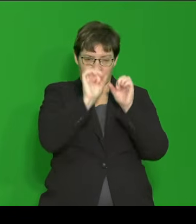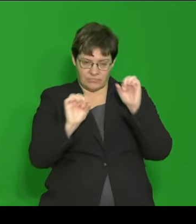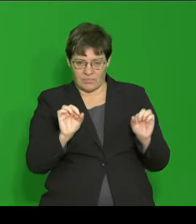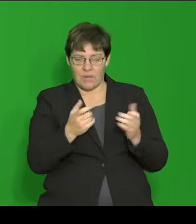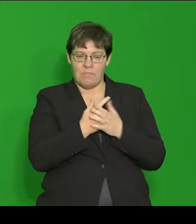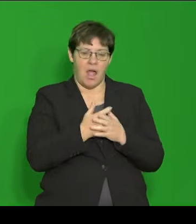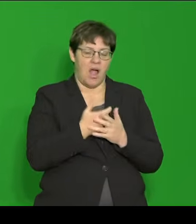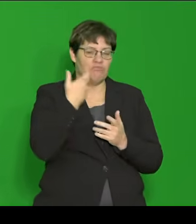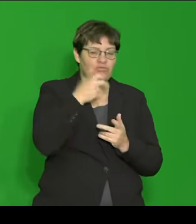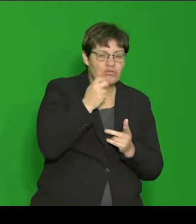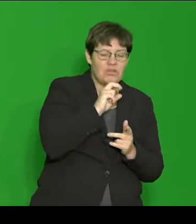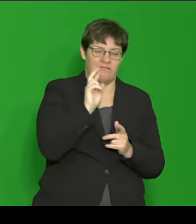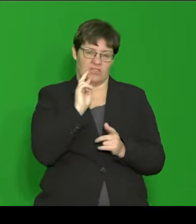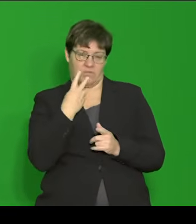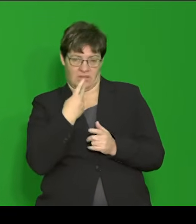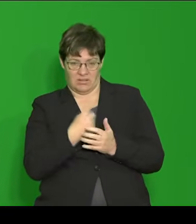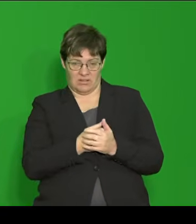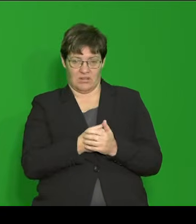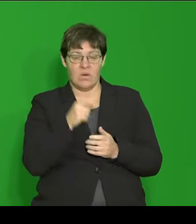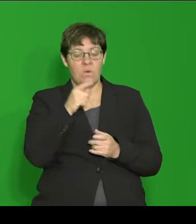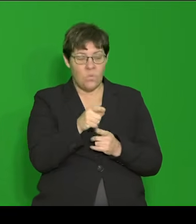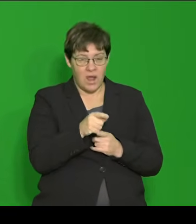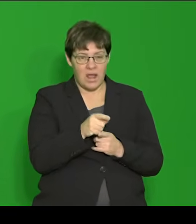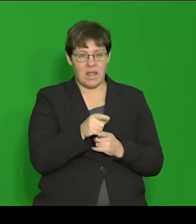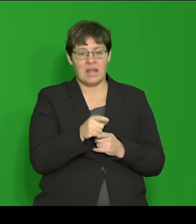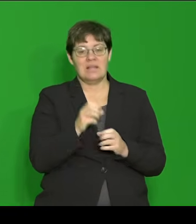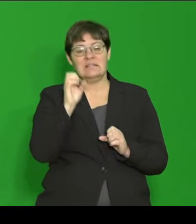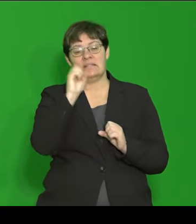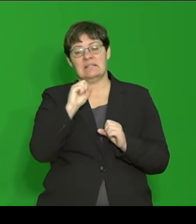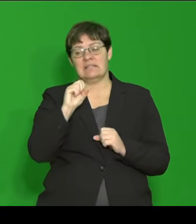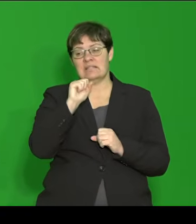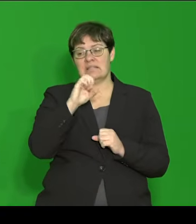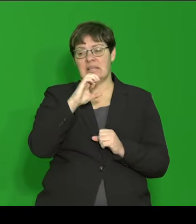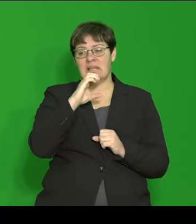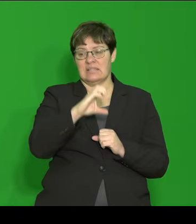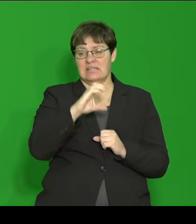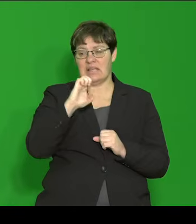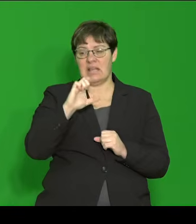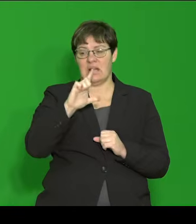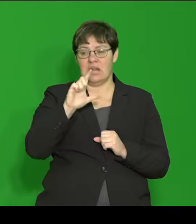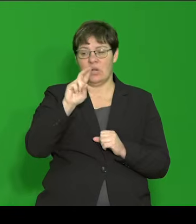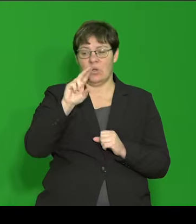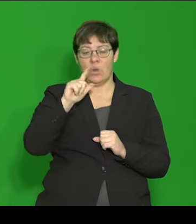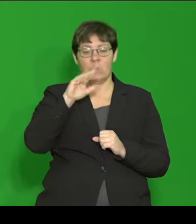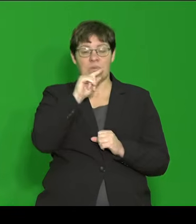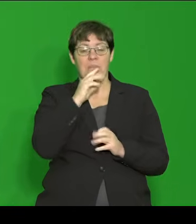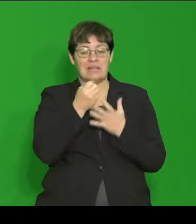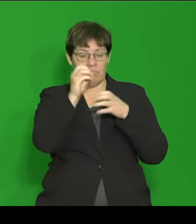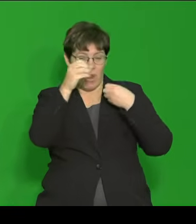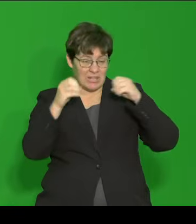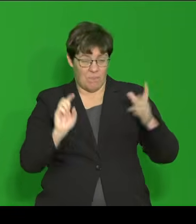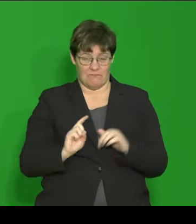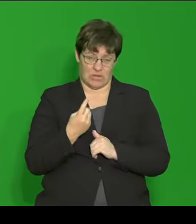consuming fruits and vegetables, as these have indigestible cellulose, and these coats must be physically broken